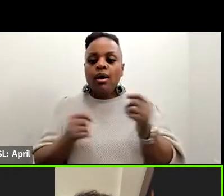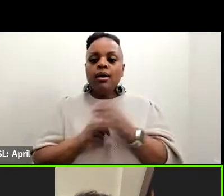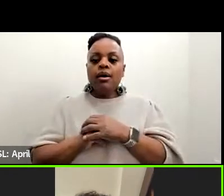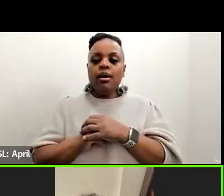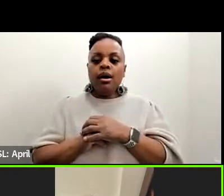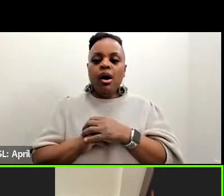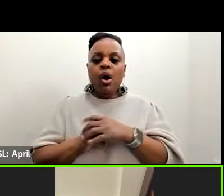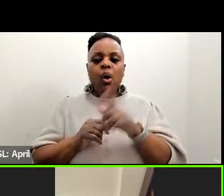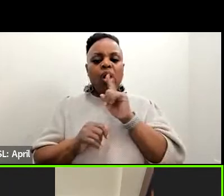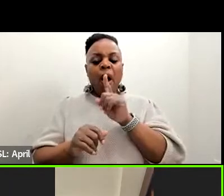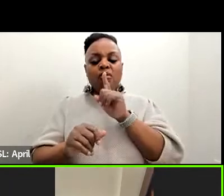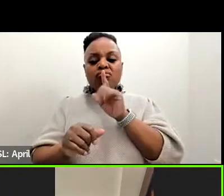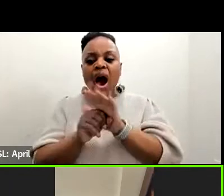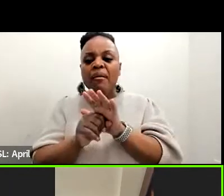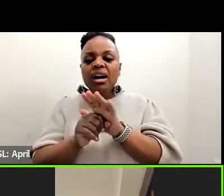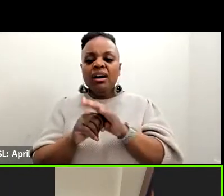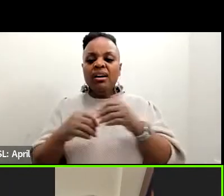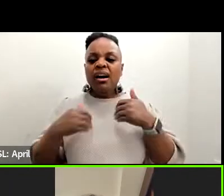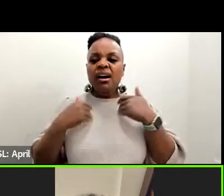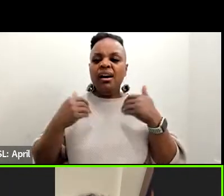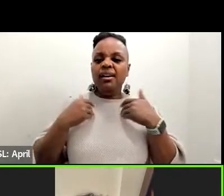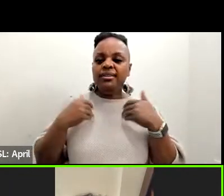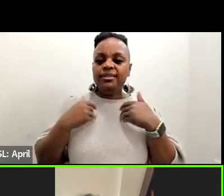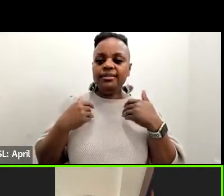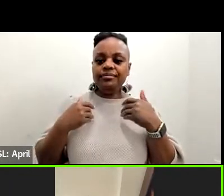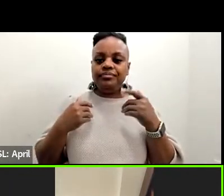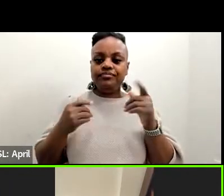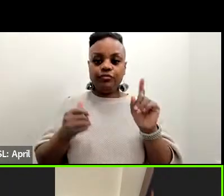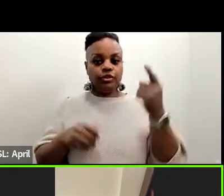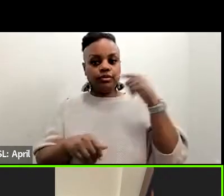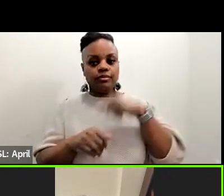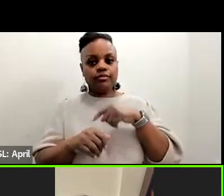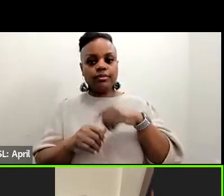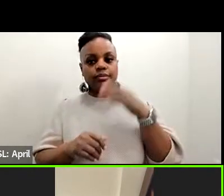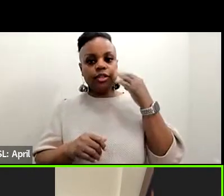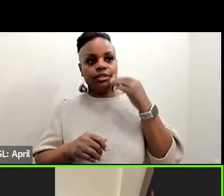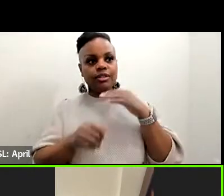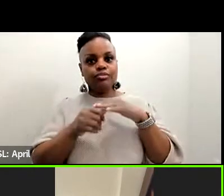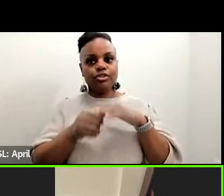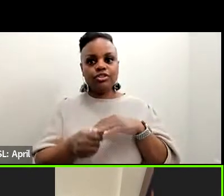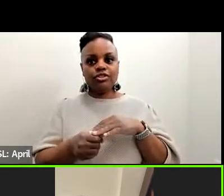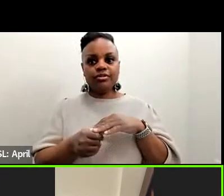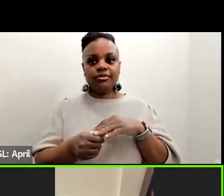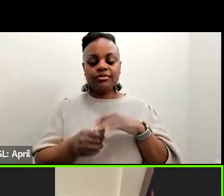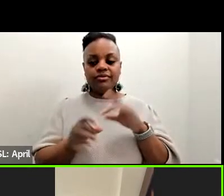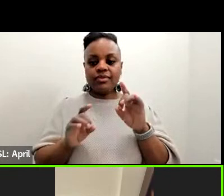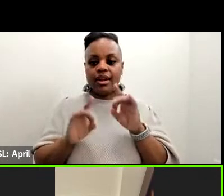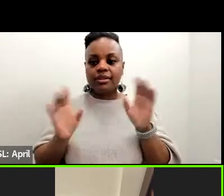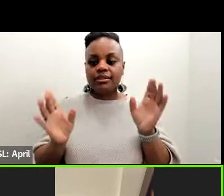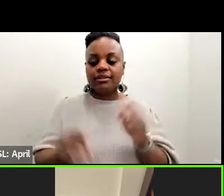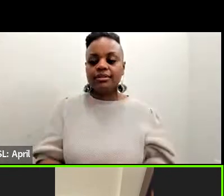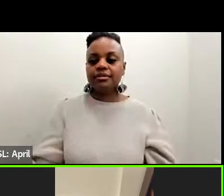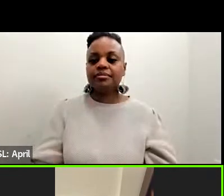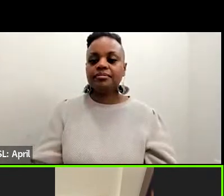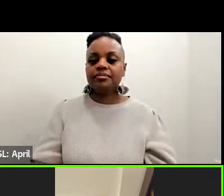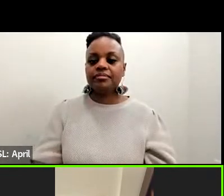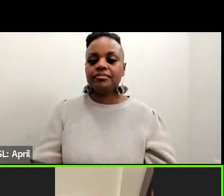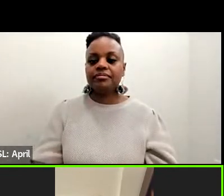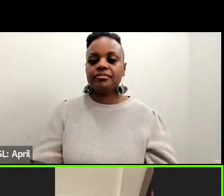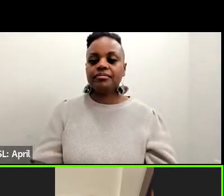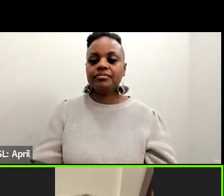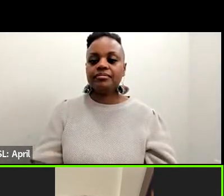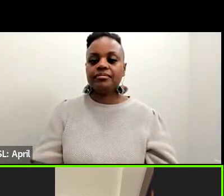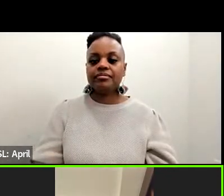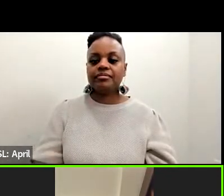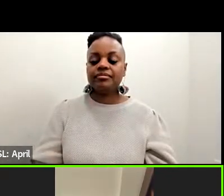repression and violence. And given the fluidity of violence in the region after the emergence of some violent groups in Syria